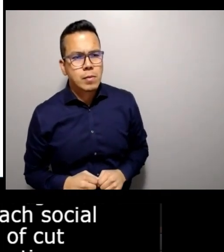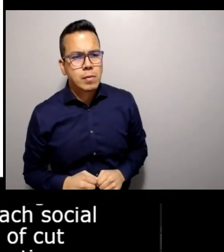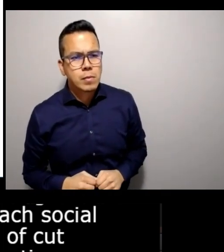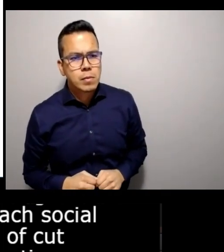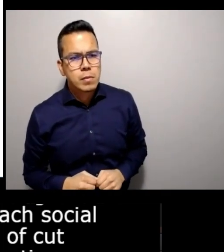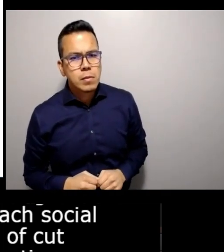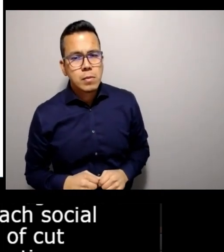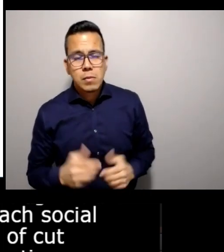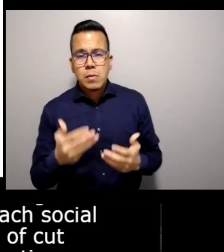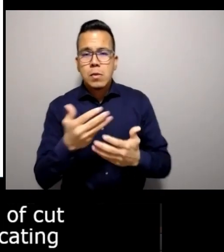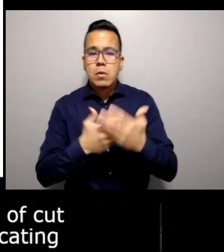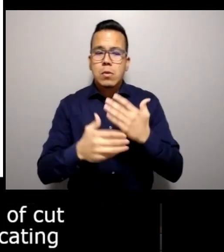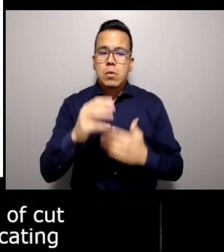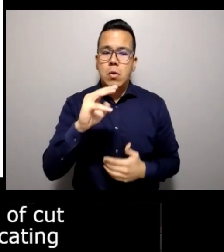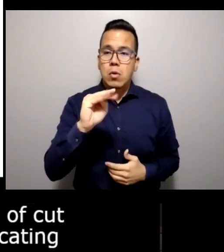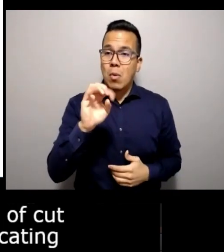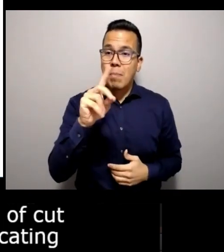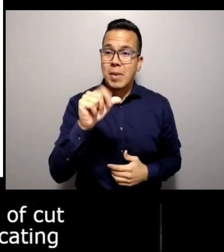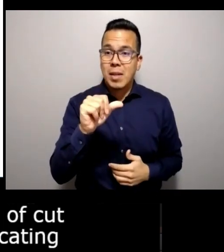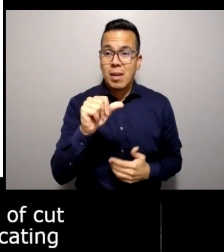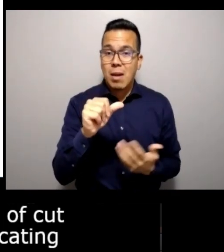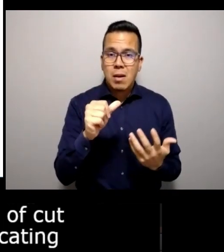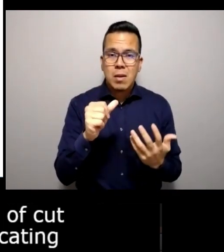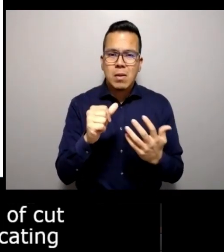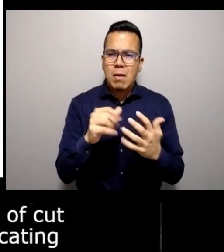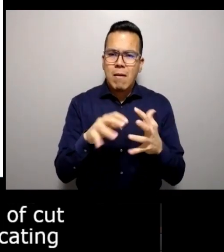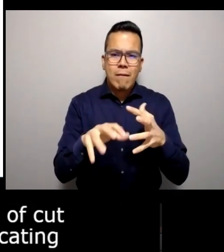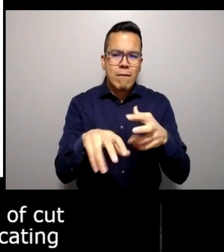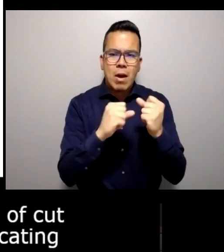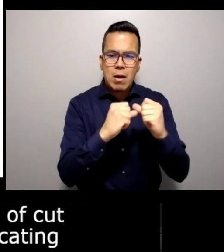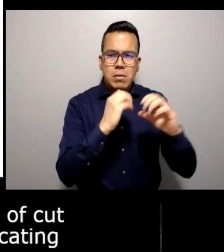and quick, especially for people